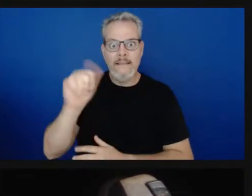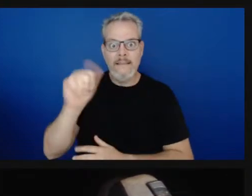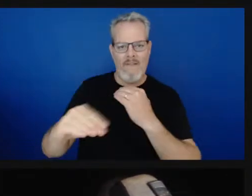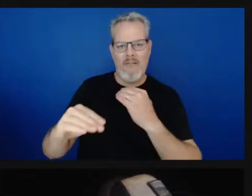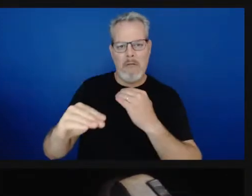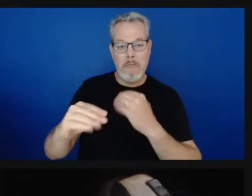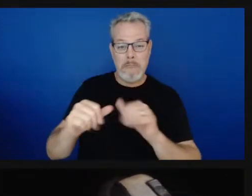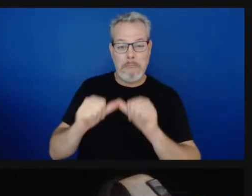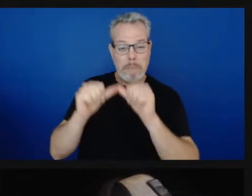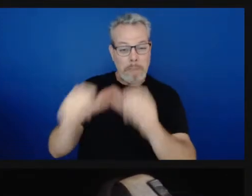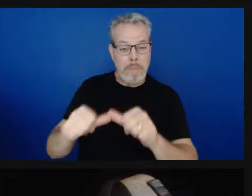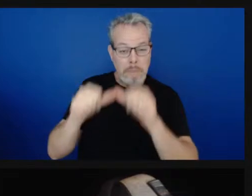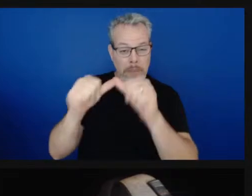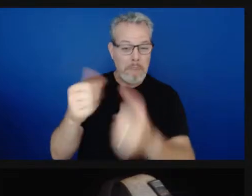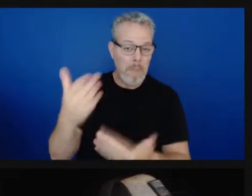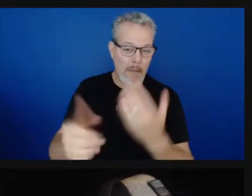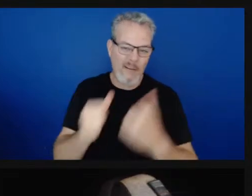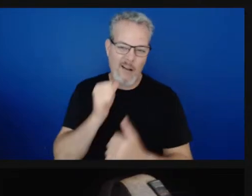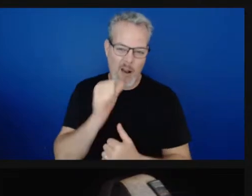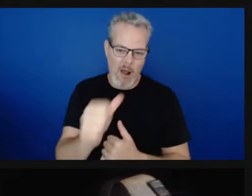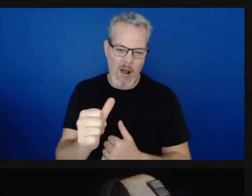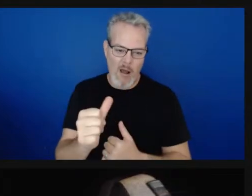consistently.